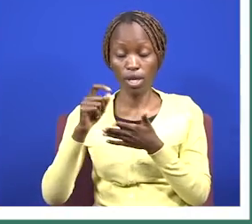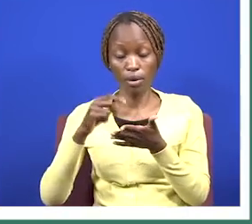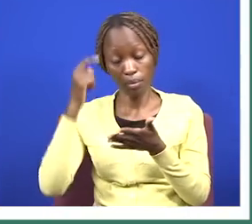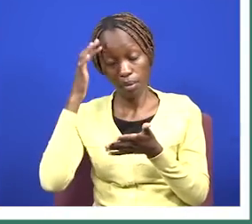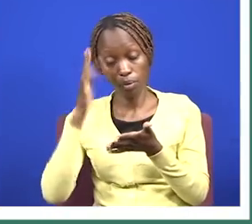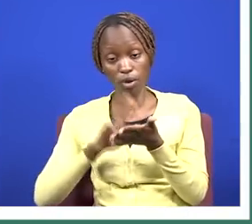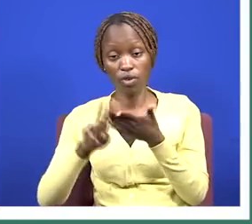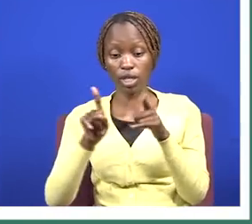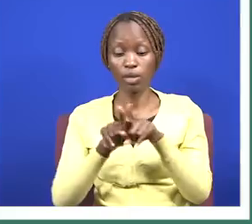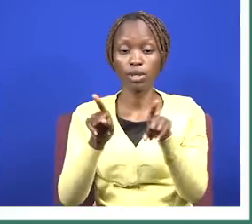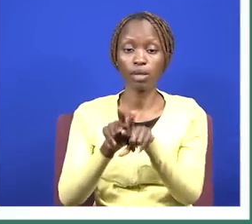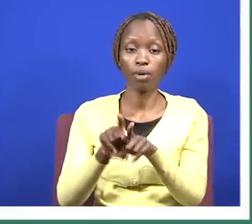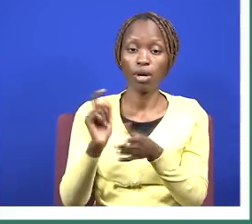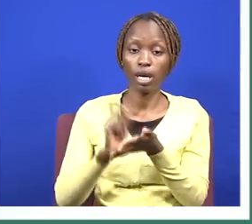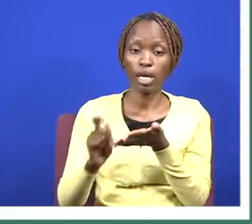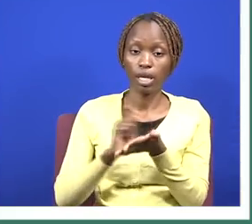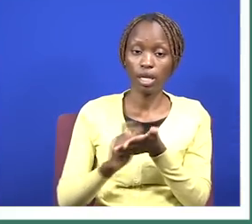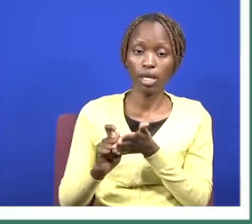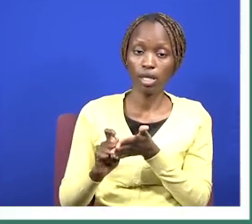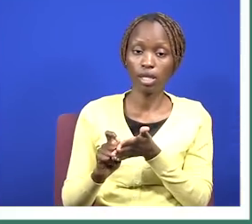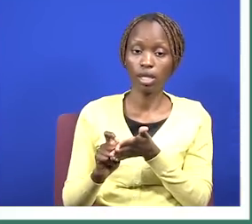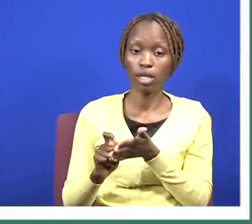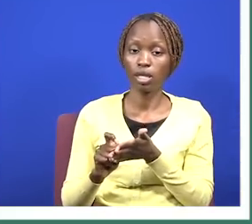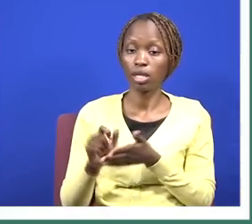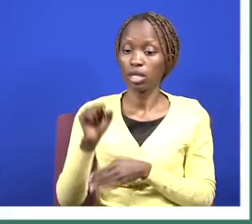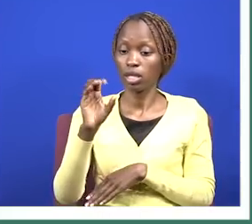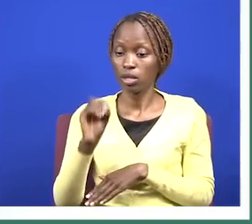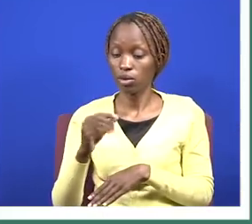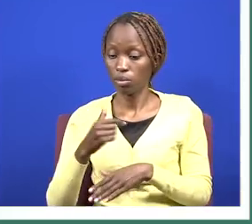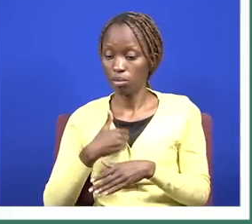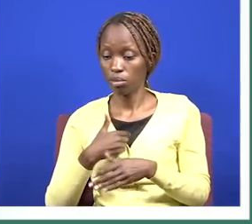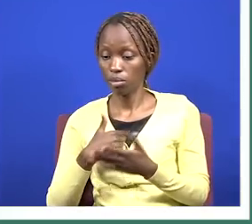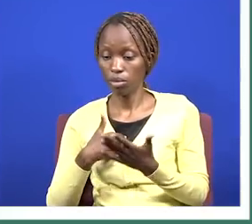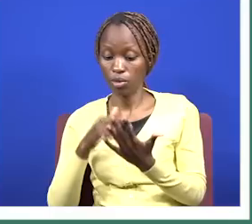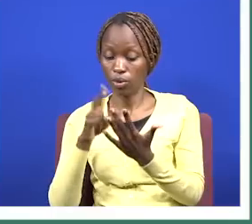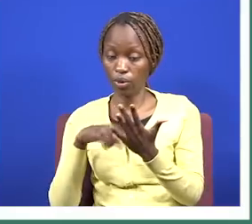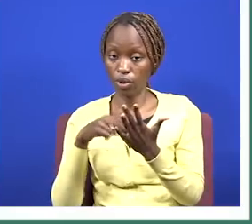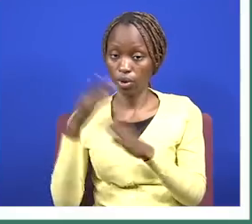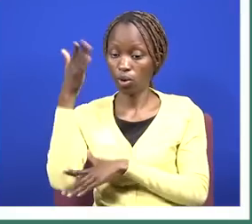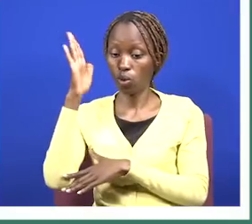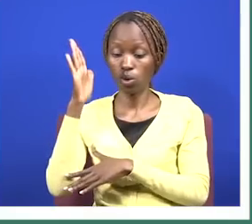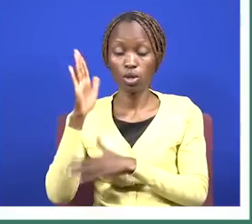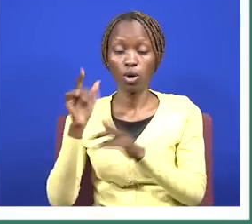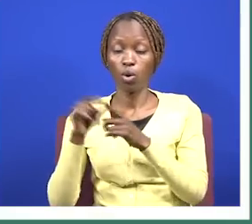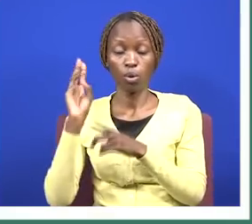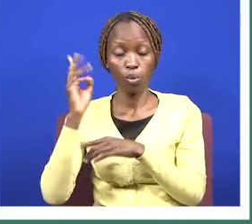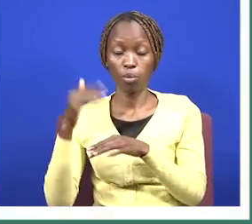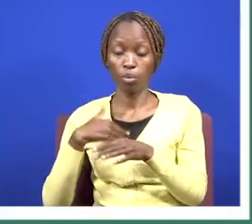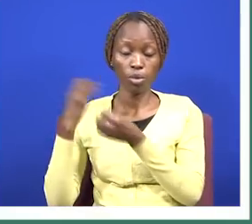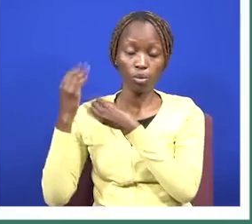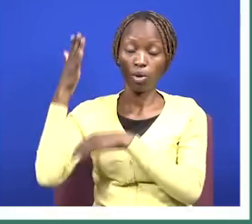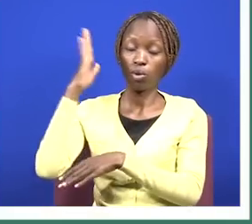has a purpose for me. And once you've written the memory verse, write also, so I